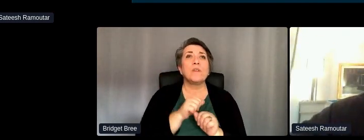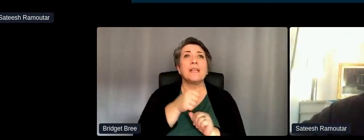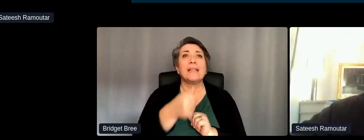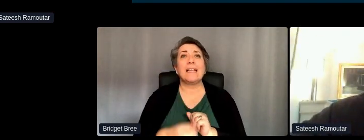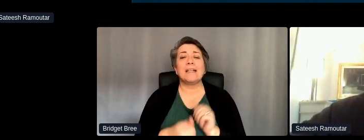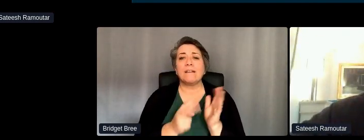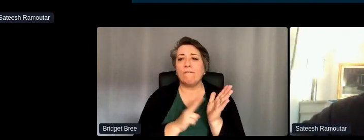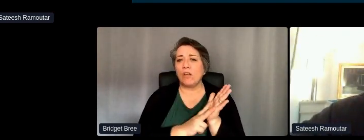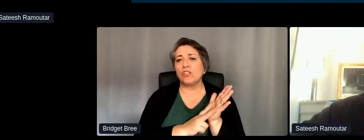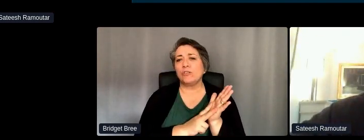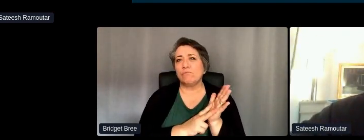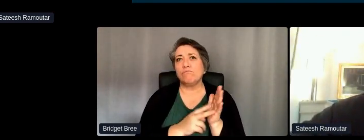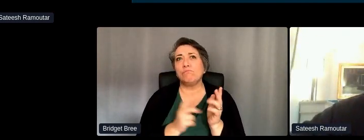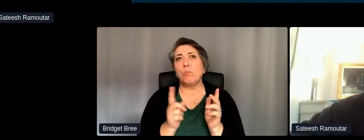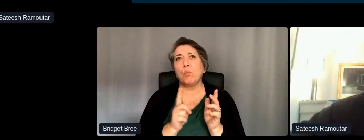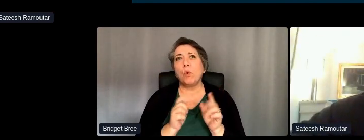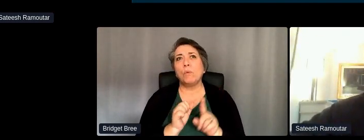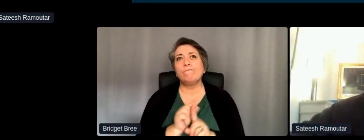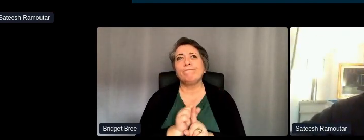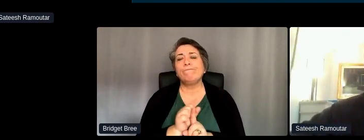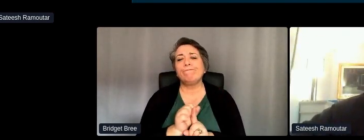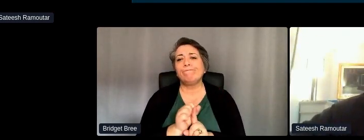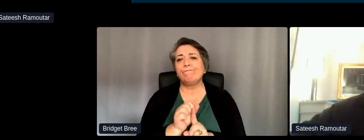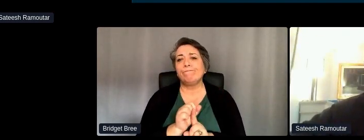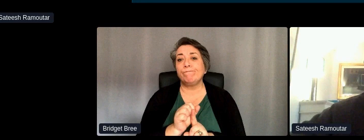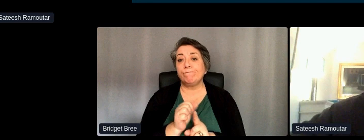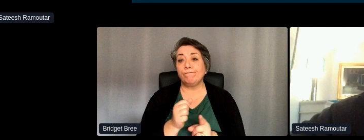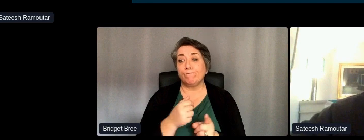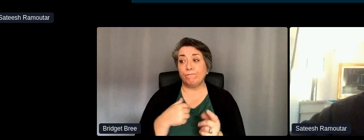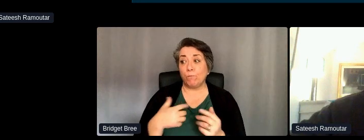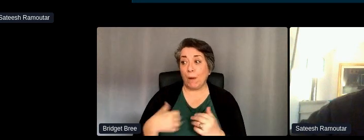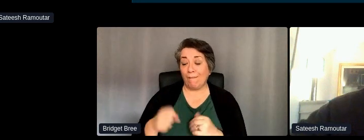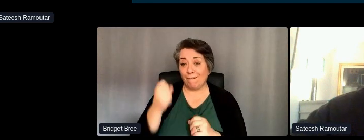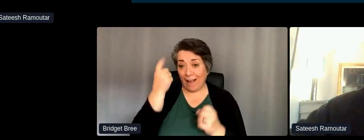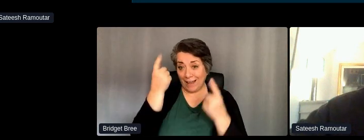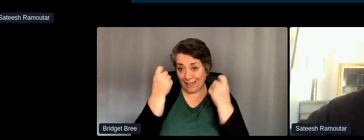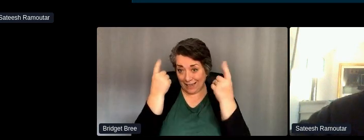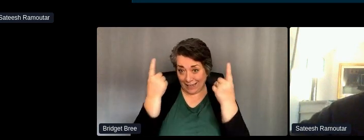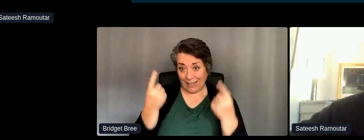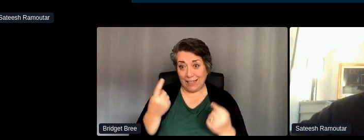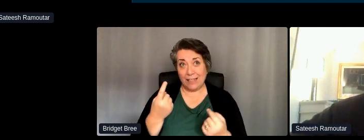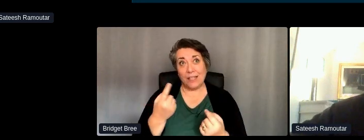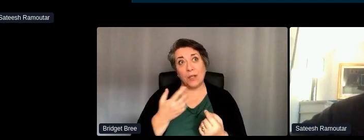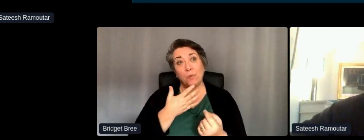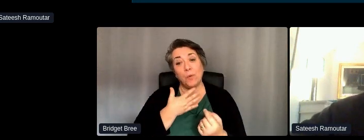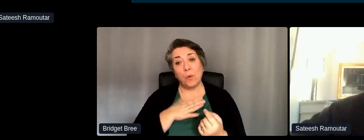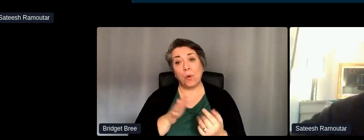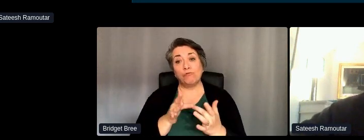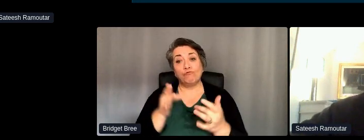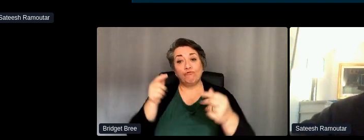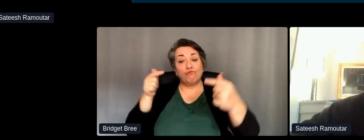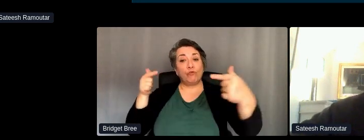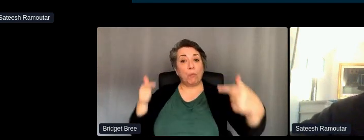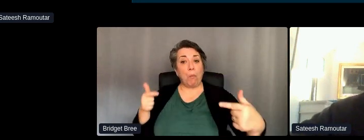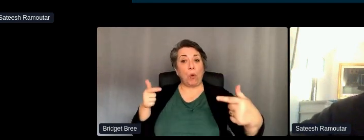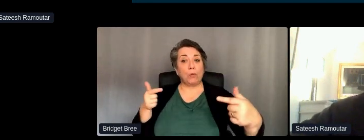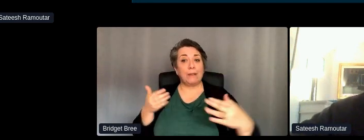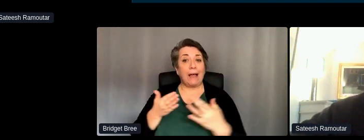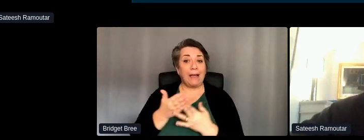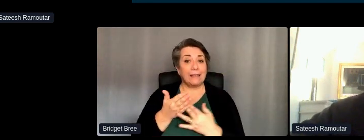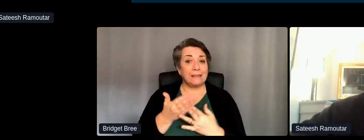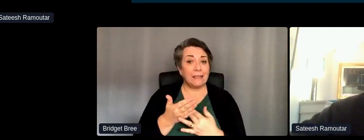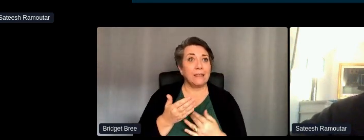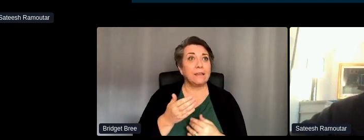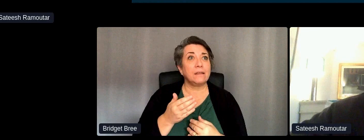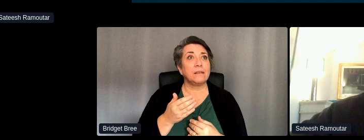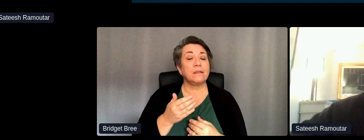things that we think and want to do from, for example, like remote access. We're going to make some improvements to